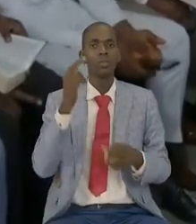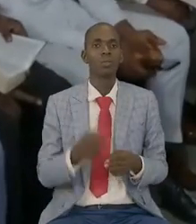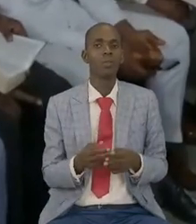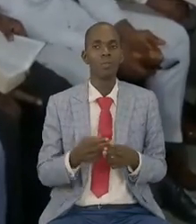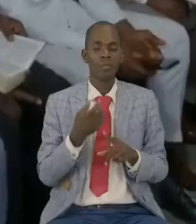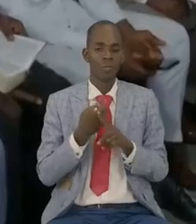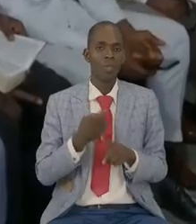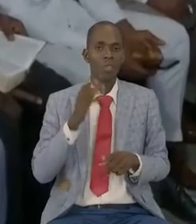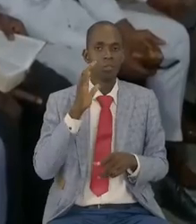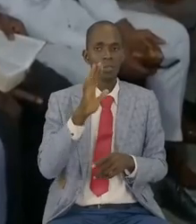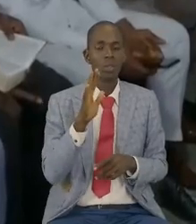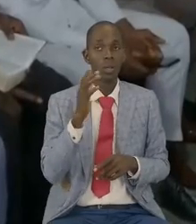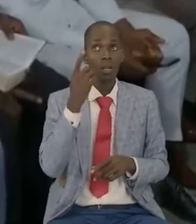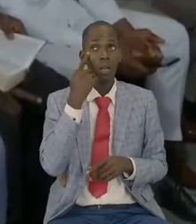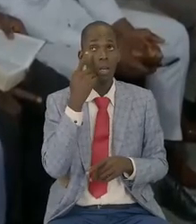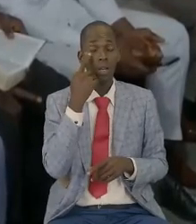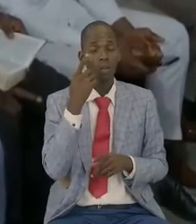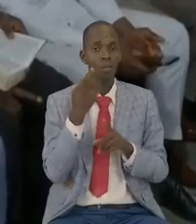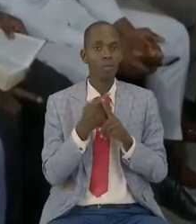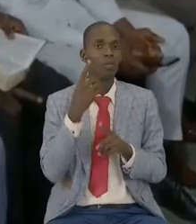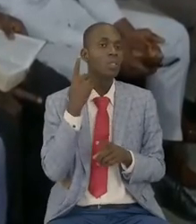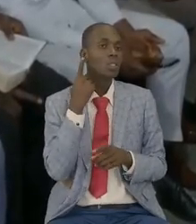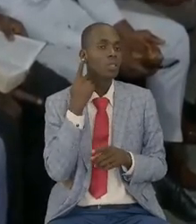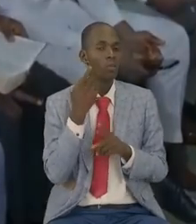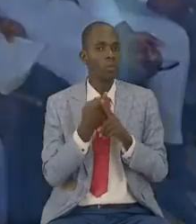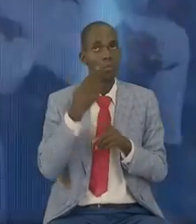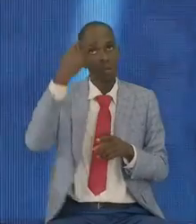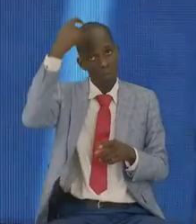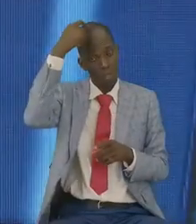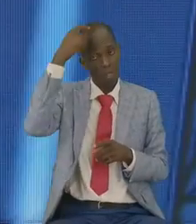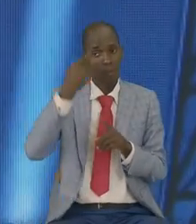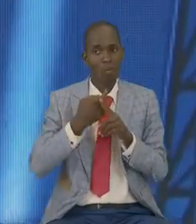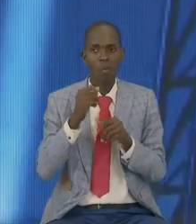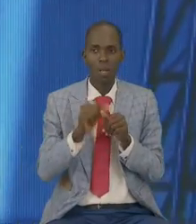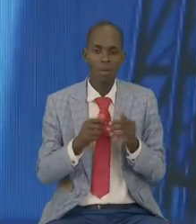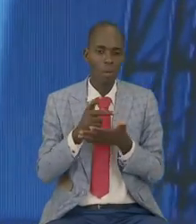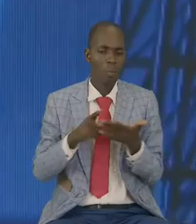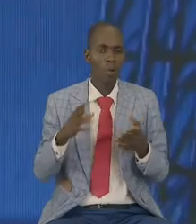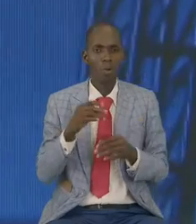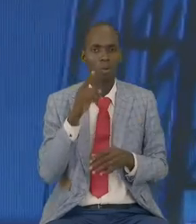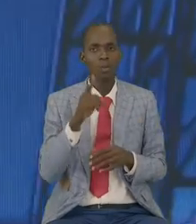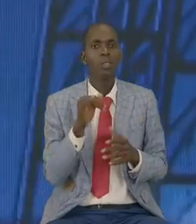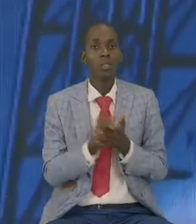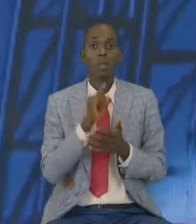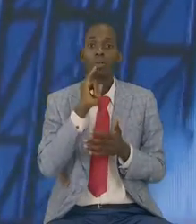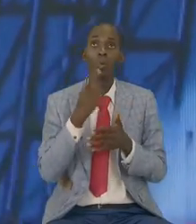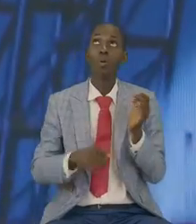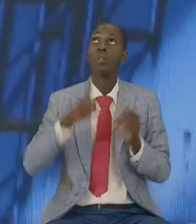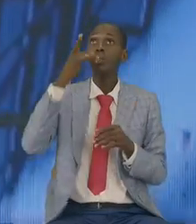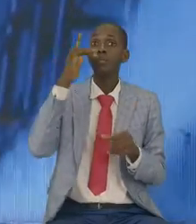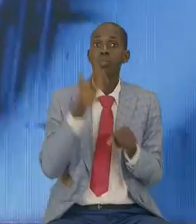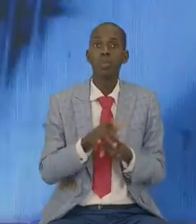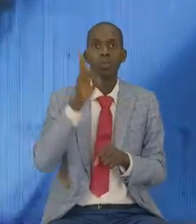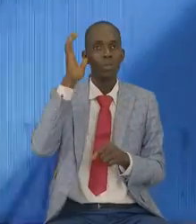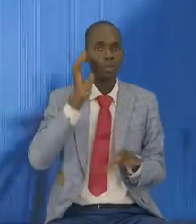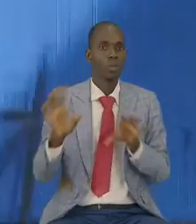your eyeballs, from your ears, from your brain, from every part of you. That's what he promised. He'll fulfill